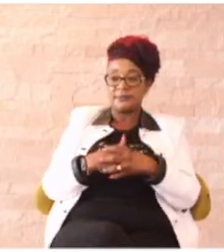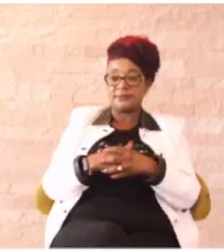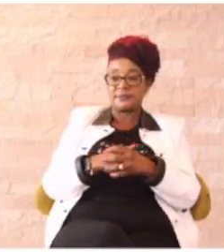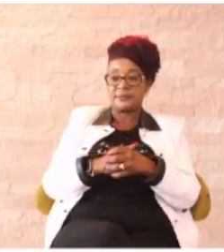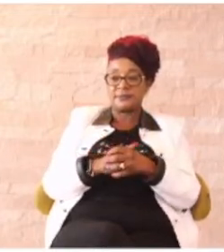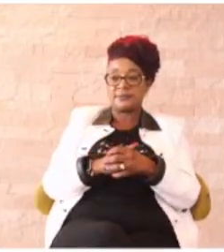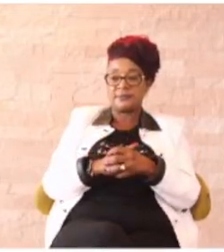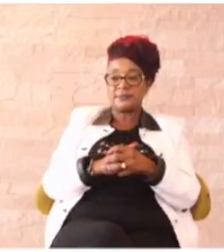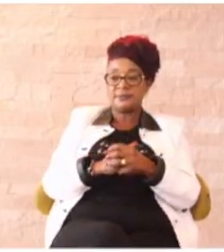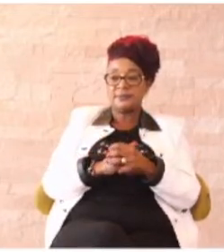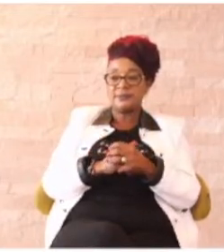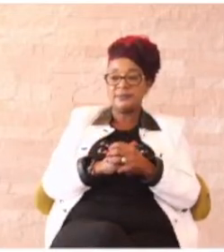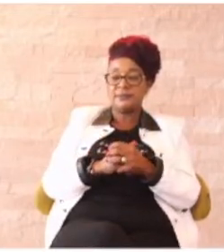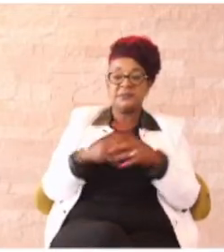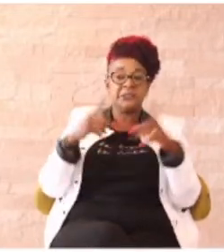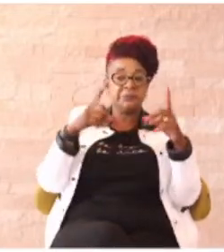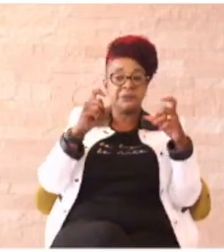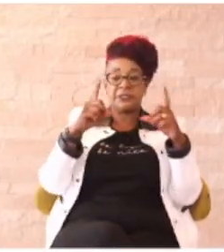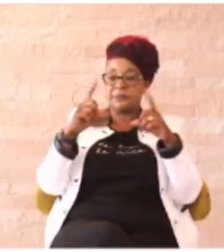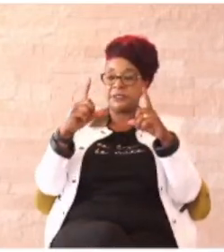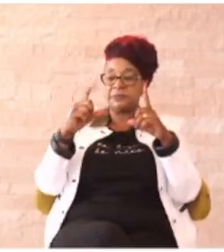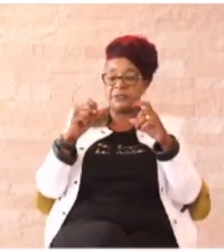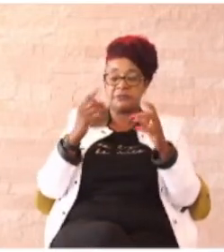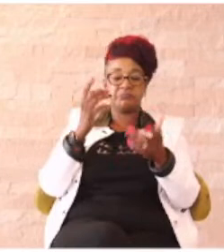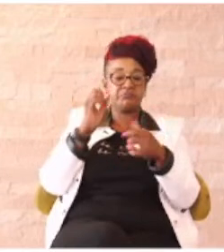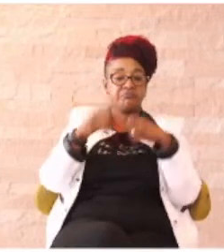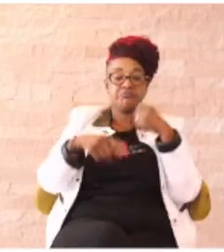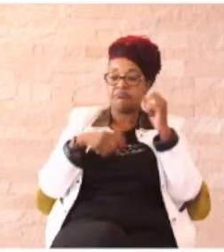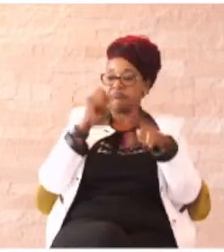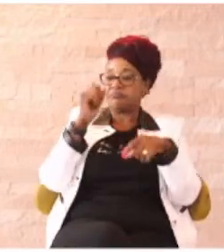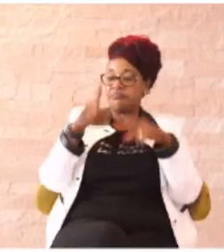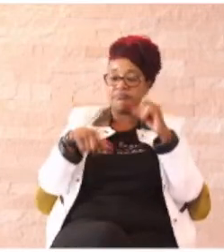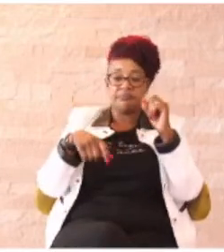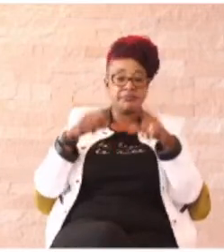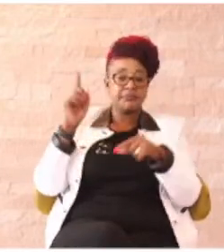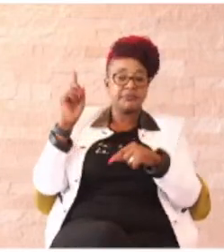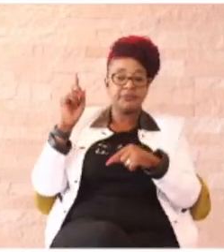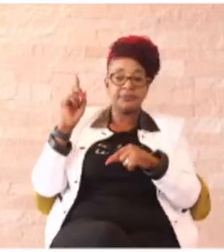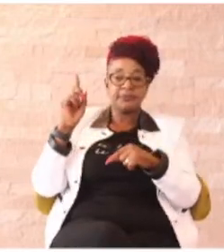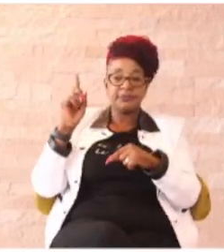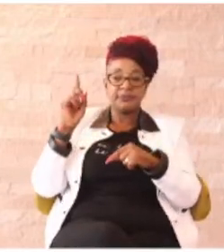All these pictures are a sample of that activity on the day.